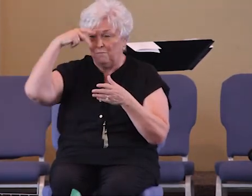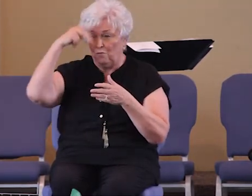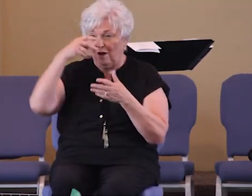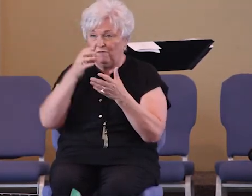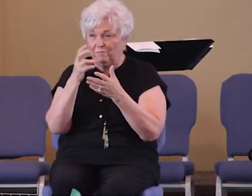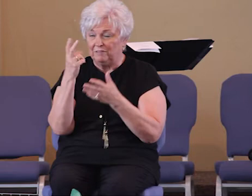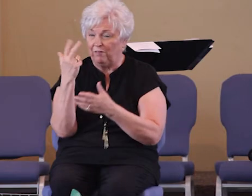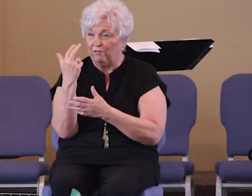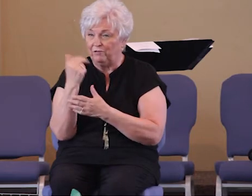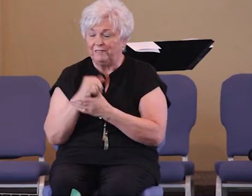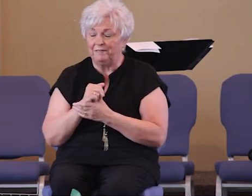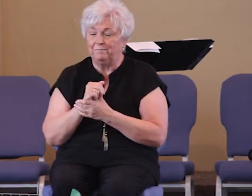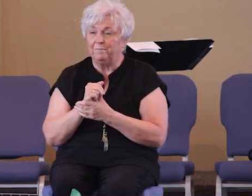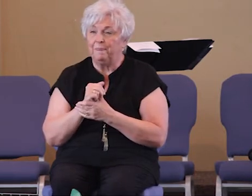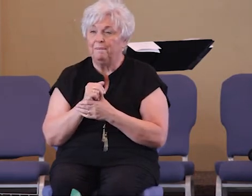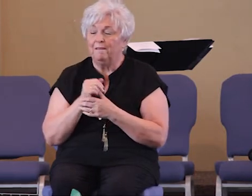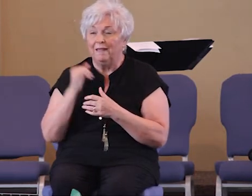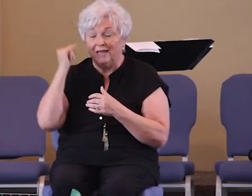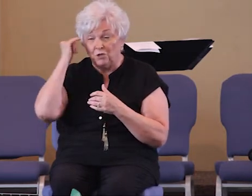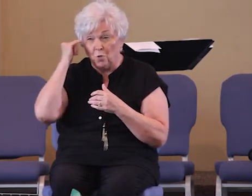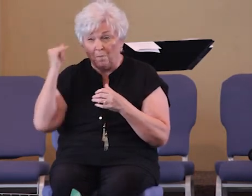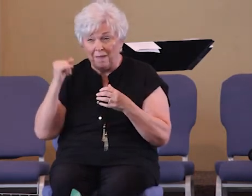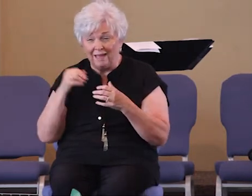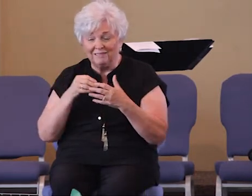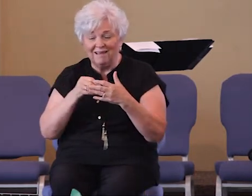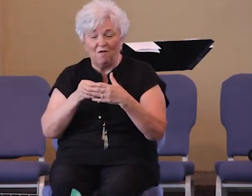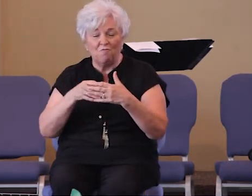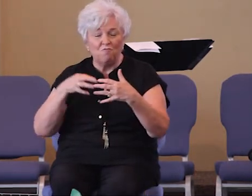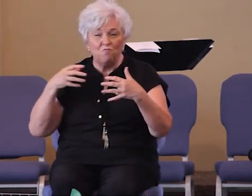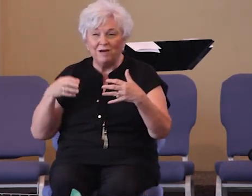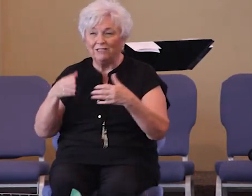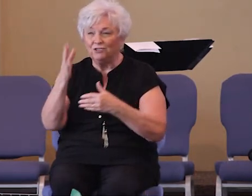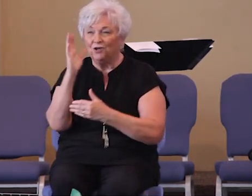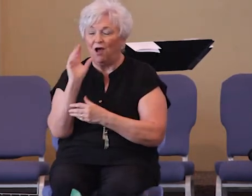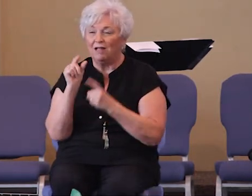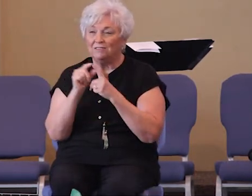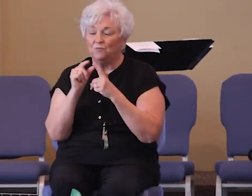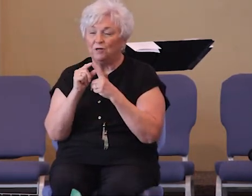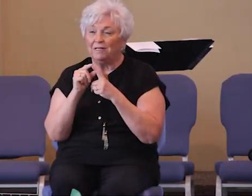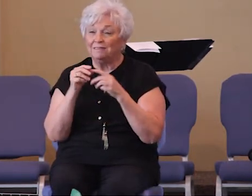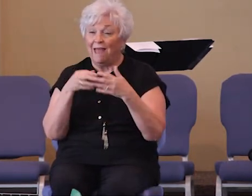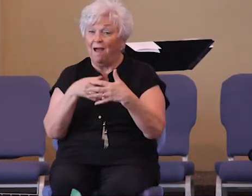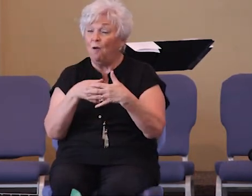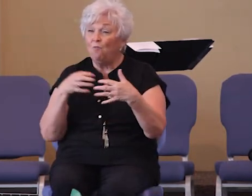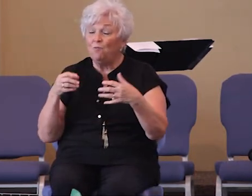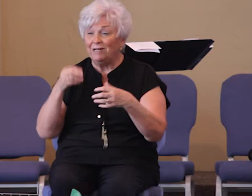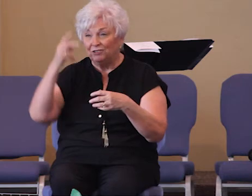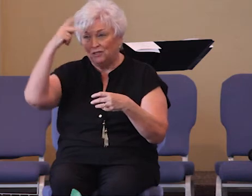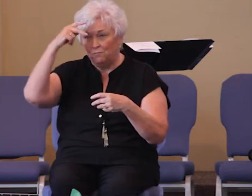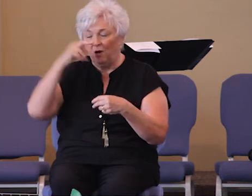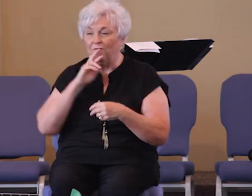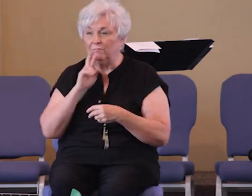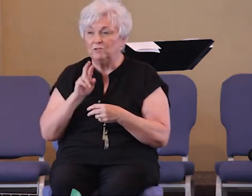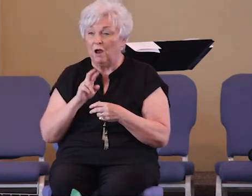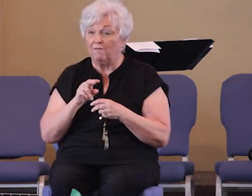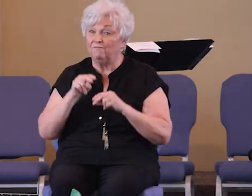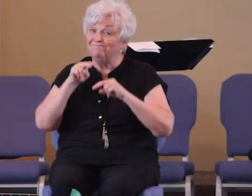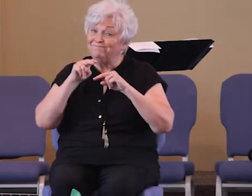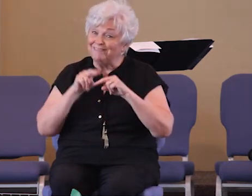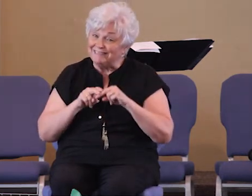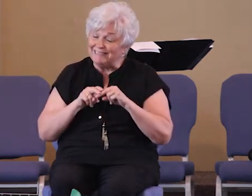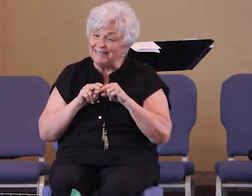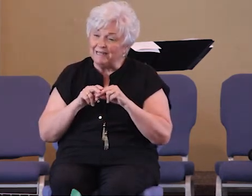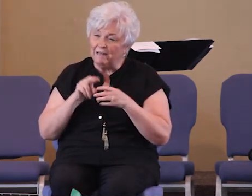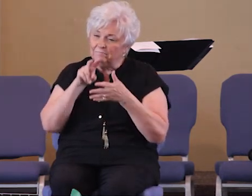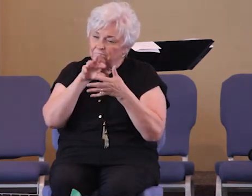13. Can you imagine how rich the Word of God is? How rich the Proverbs are? If we'll actually sit and spend